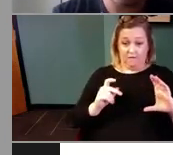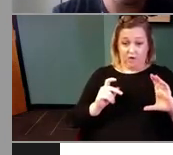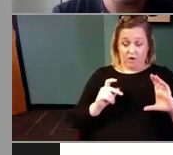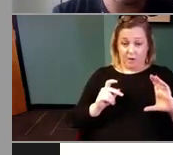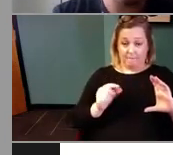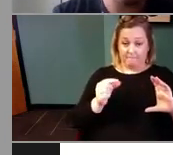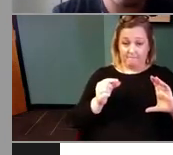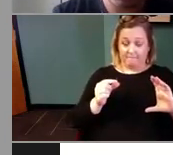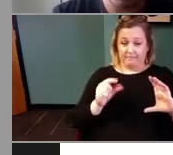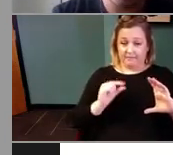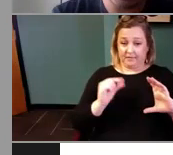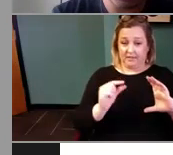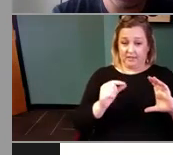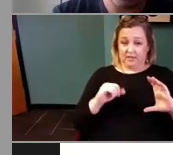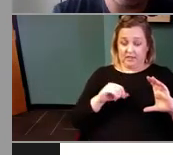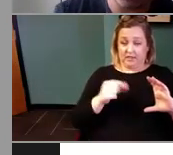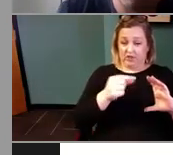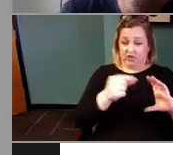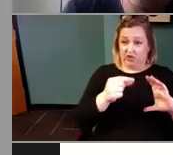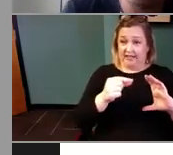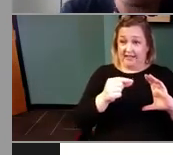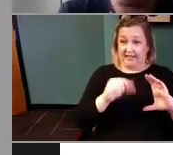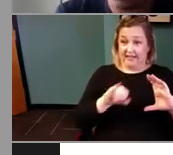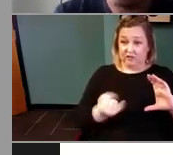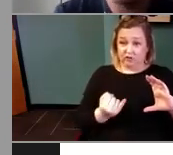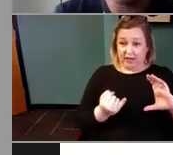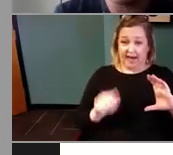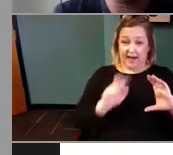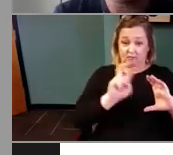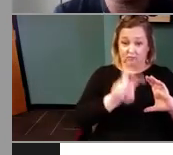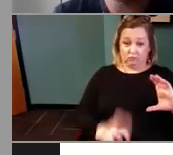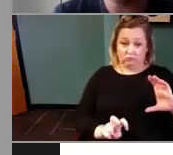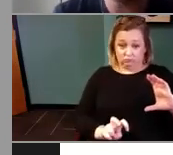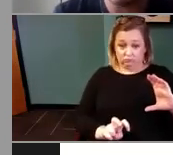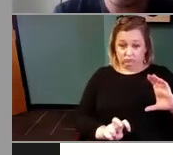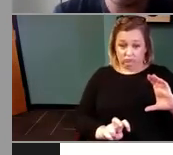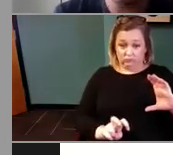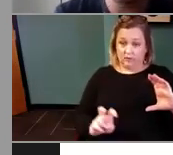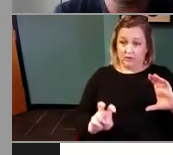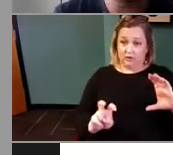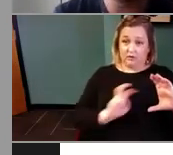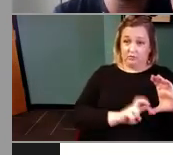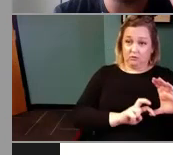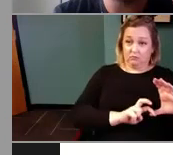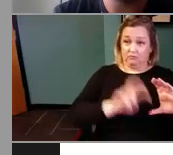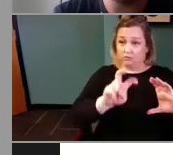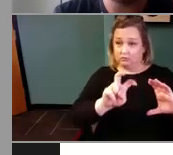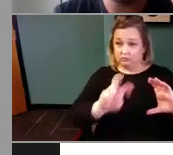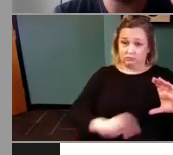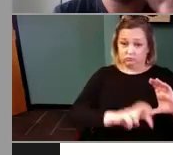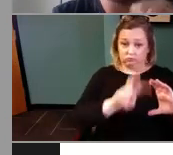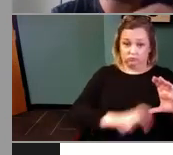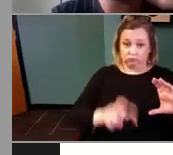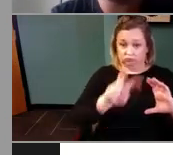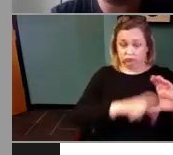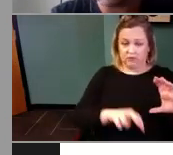and J, I can connect G to J here and then come back to G as well. So that is a cycle as well. So all of these nodes, if I start from any